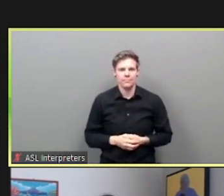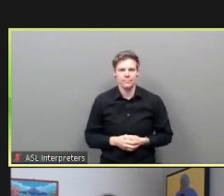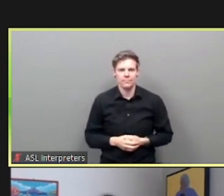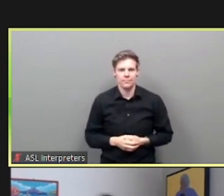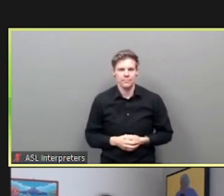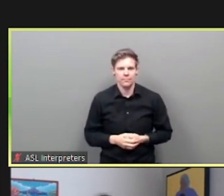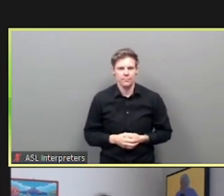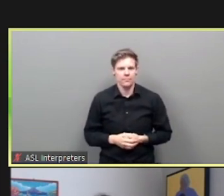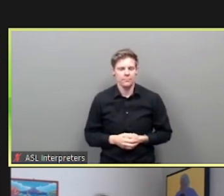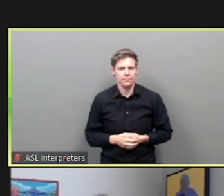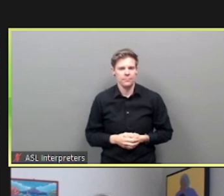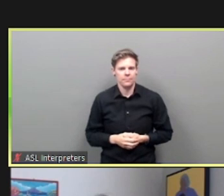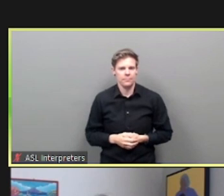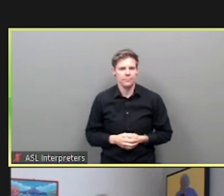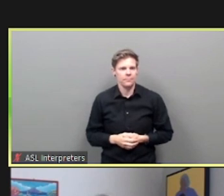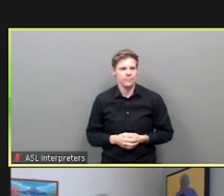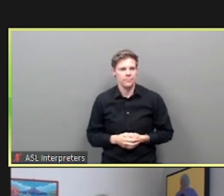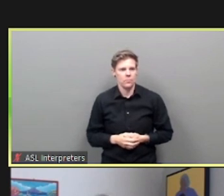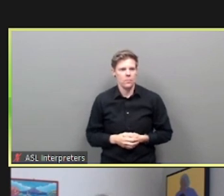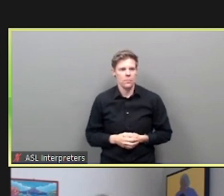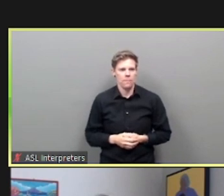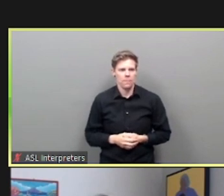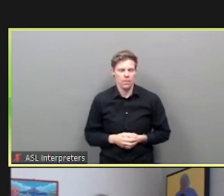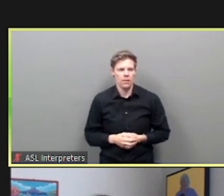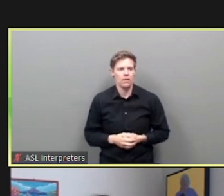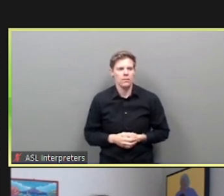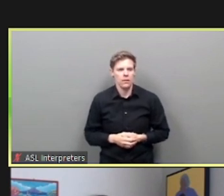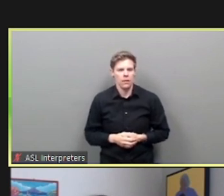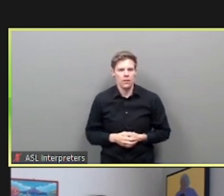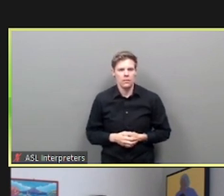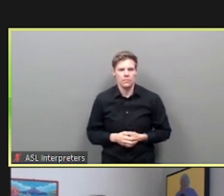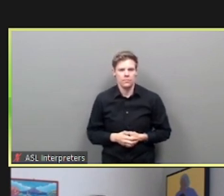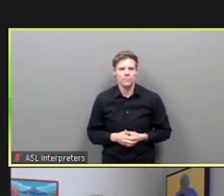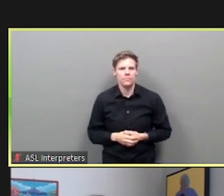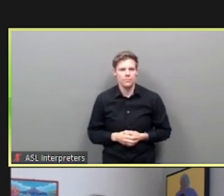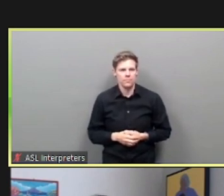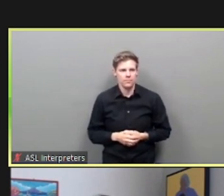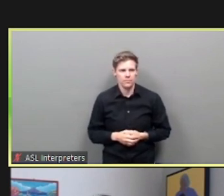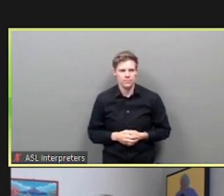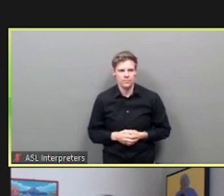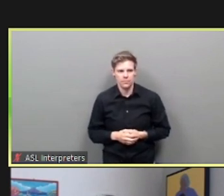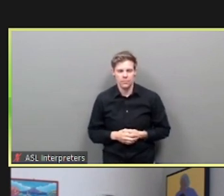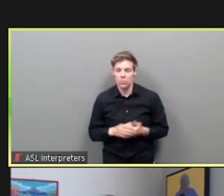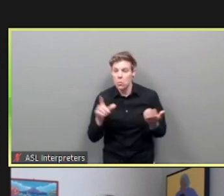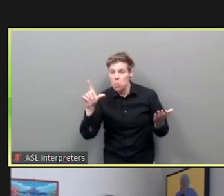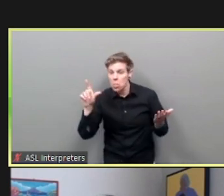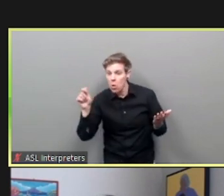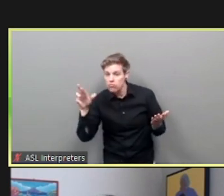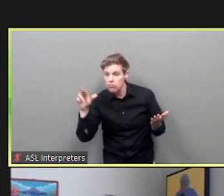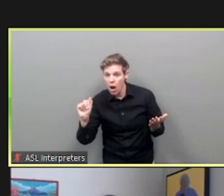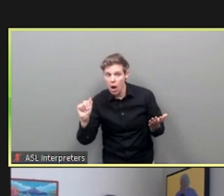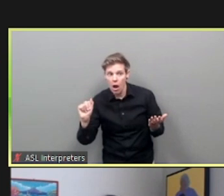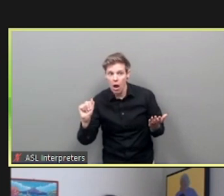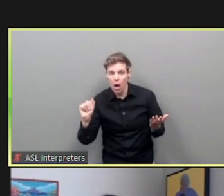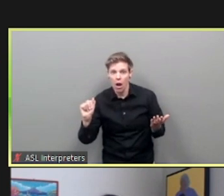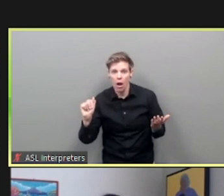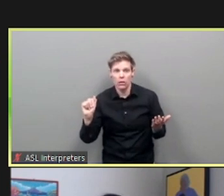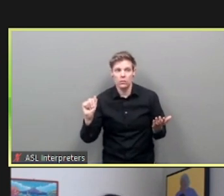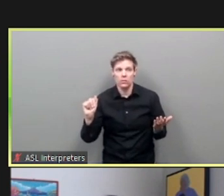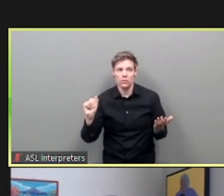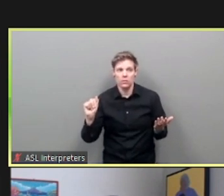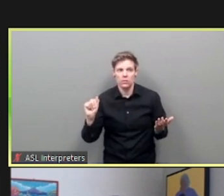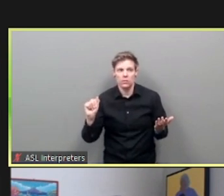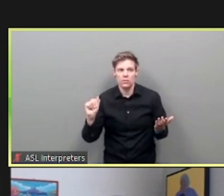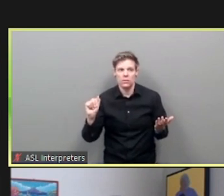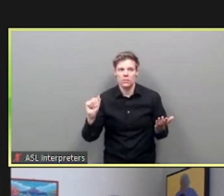So, Juno, we've got this up on the screen. Laura, I've said this before, but Laura is not only our